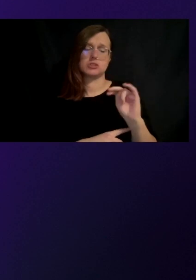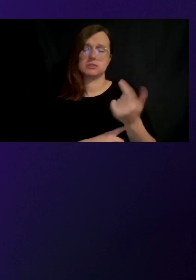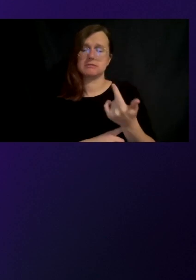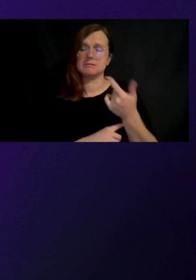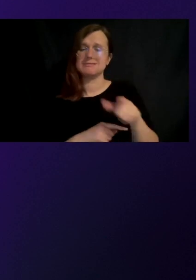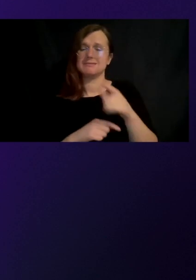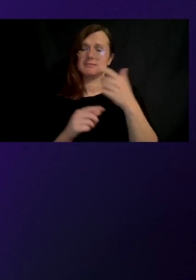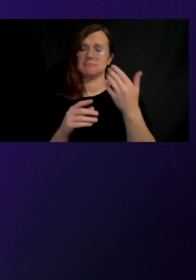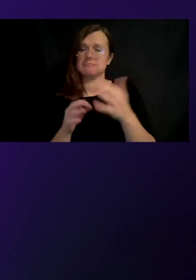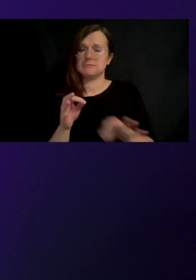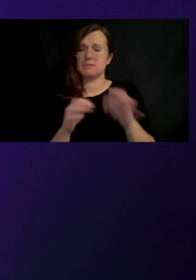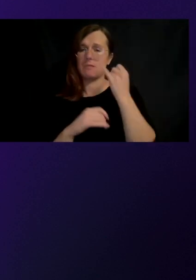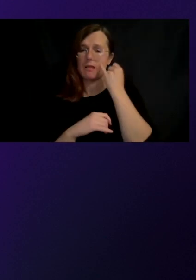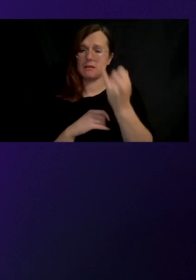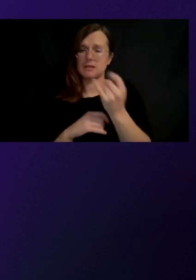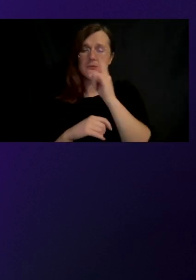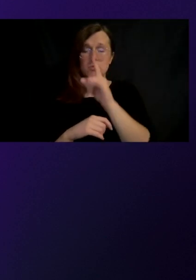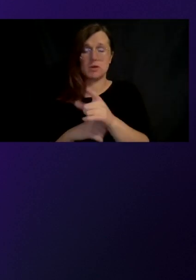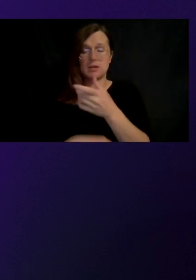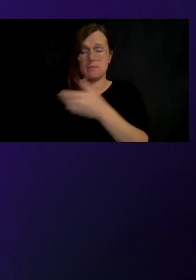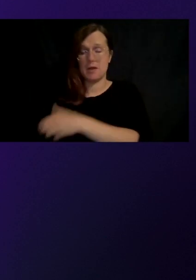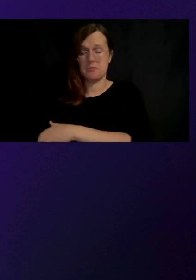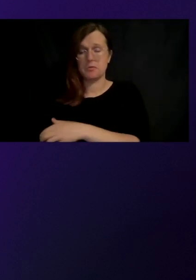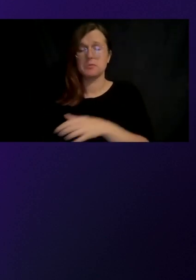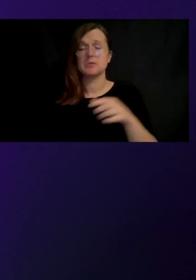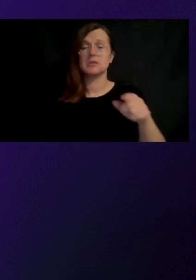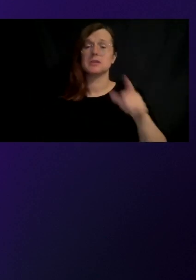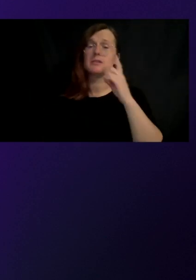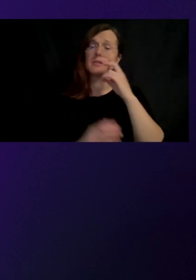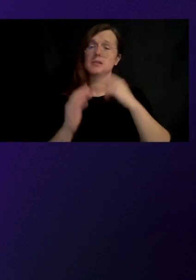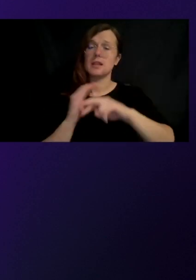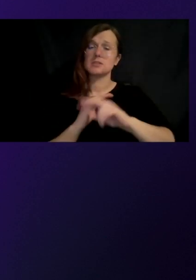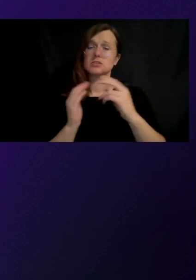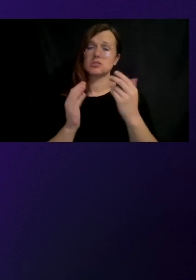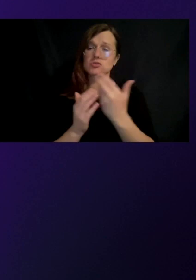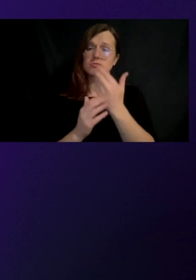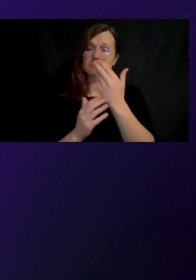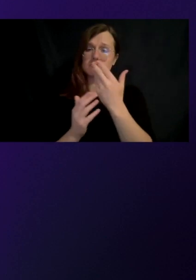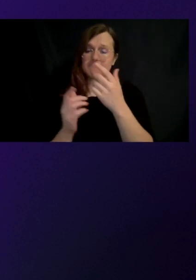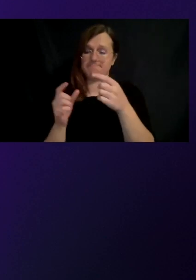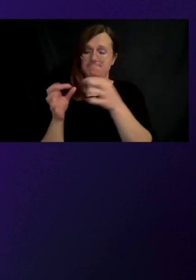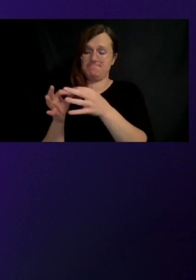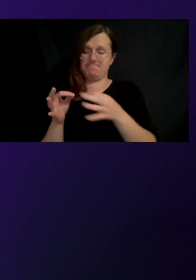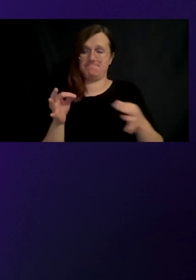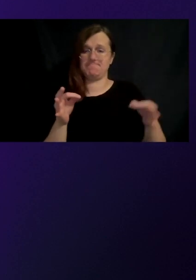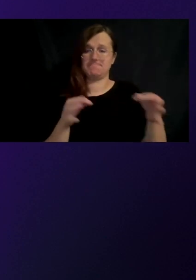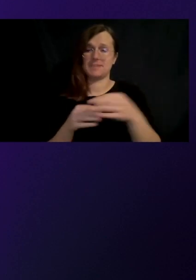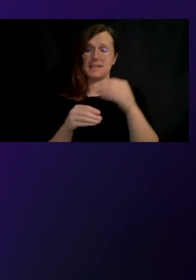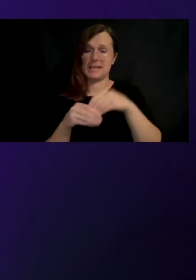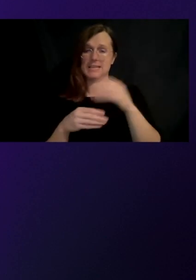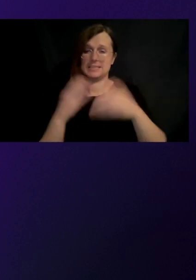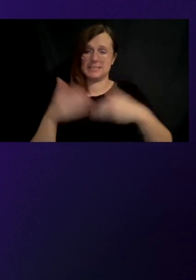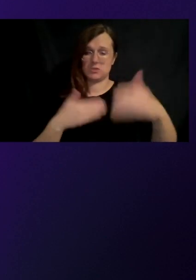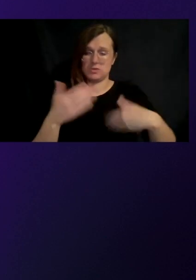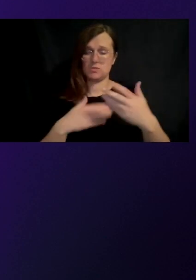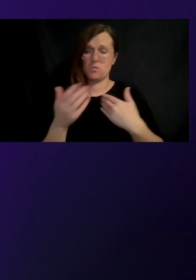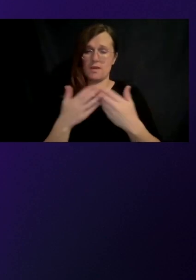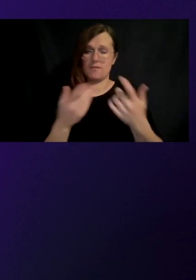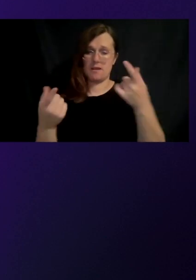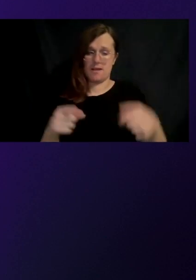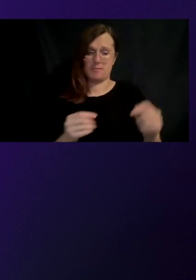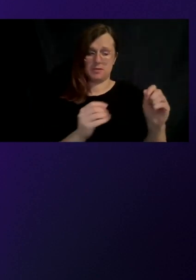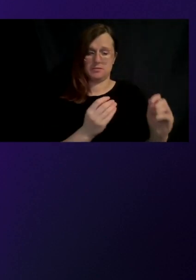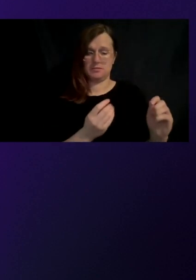actually quite powerful. So when we're predicting the next word or token in a sequence, we actually identify parts of the computation that are